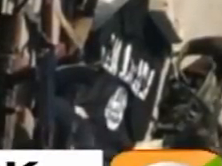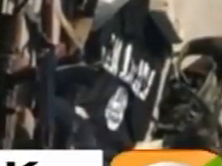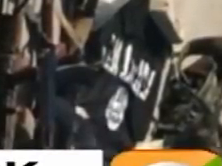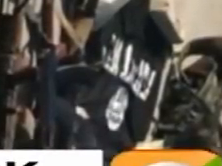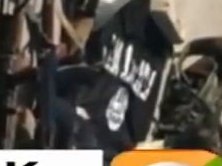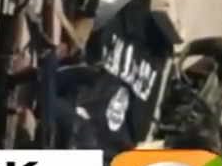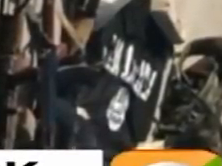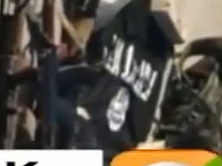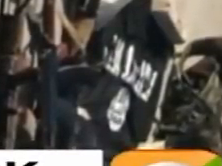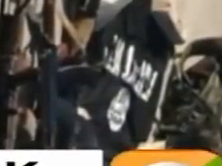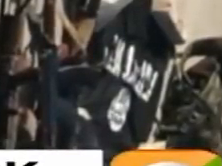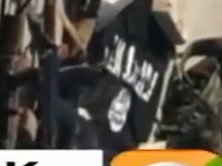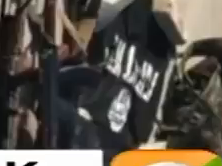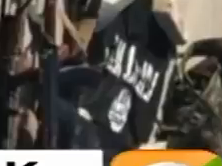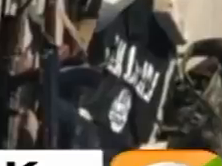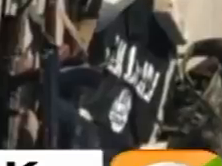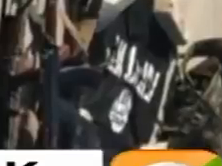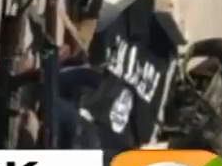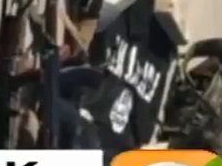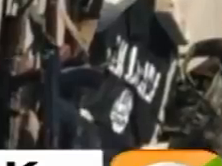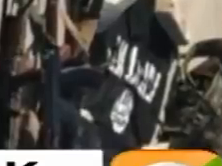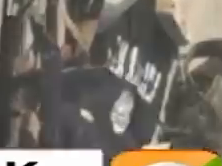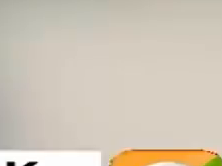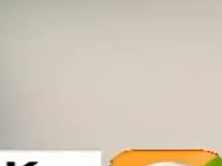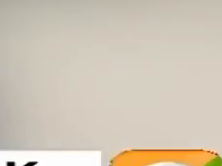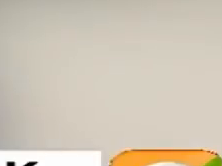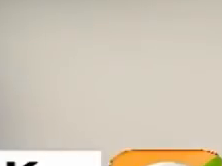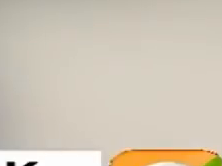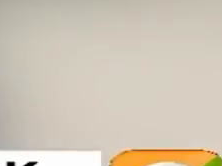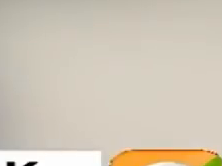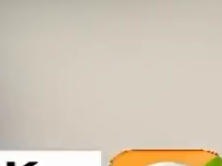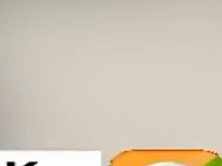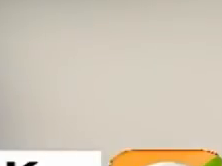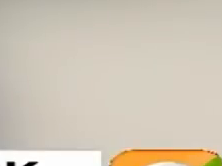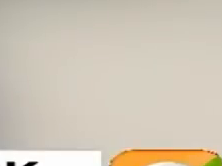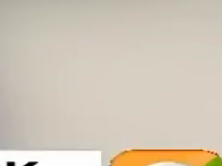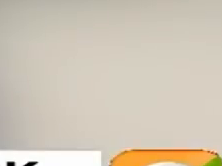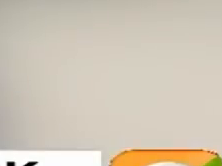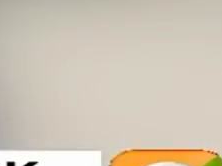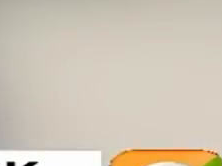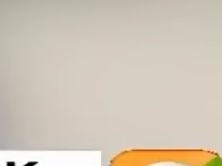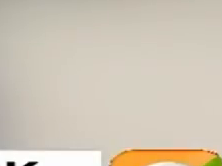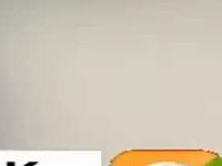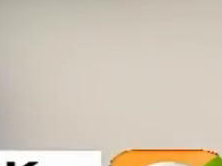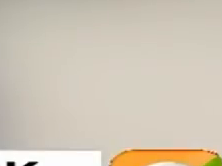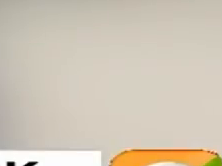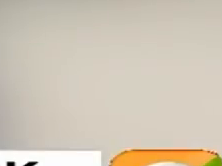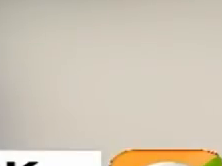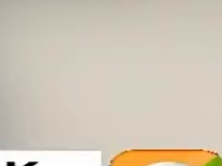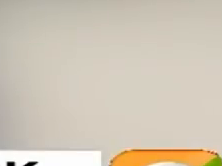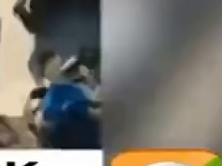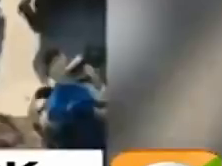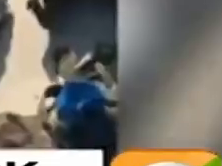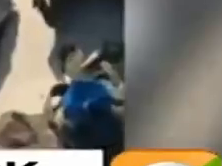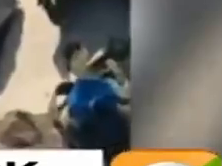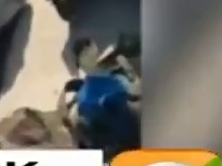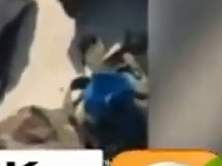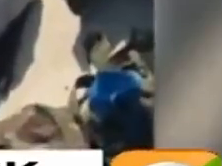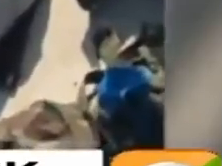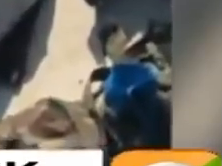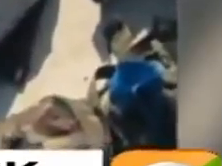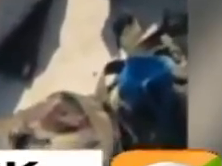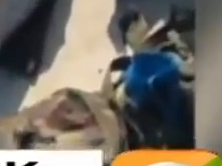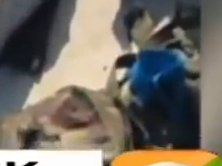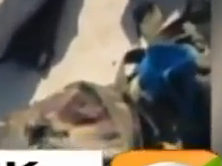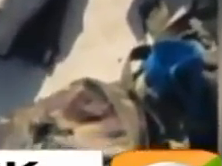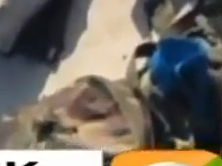officers recovered one PKM machine gun, four rocket-propelled grenade launchers, four AK-47 assault rifles,